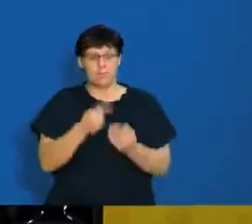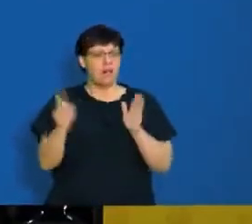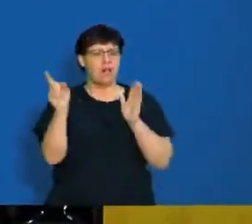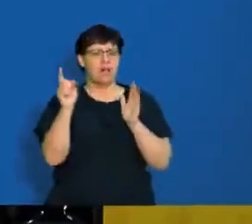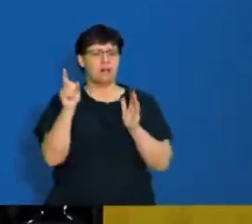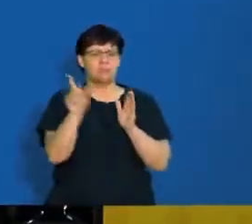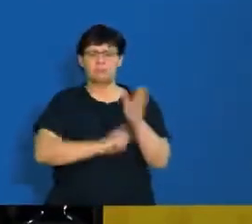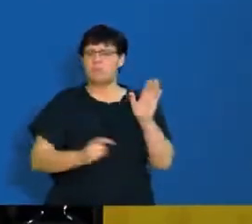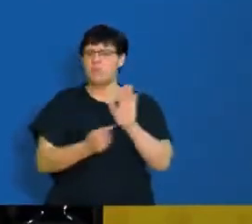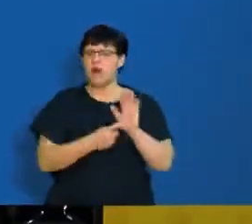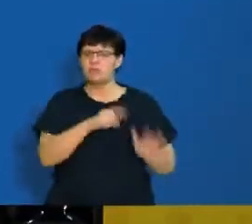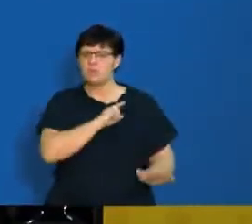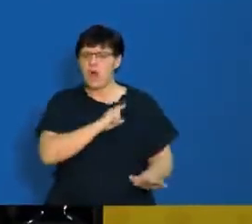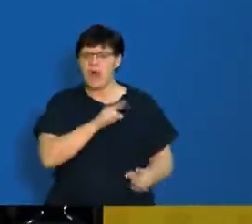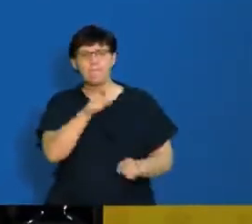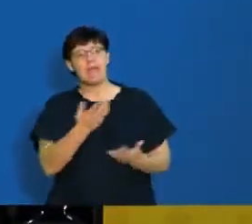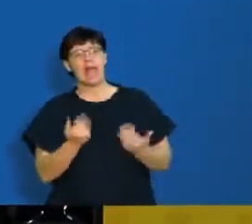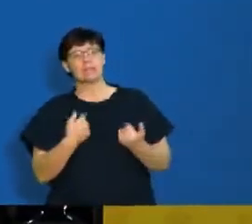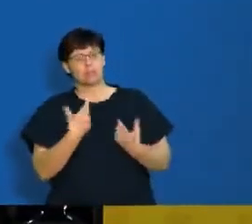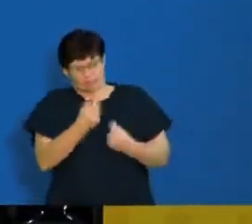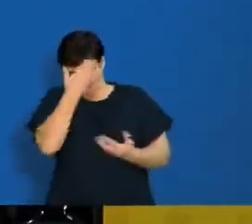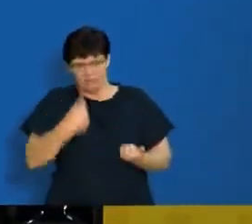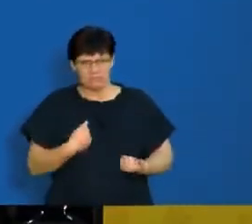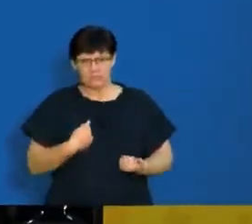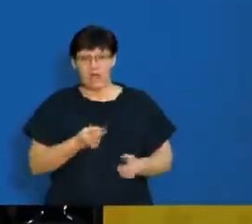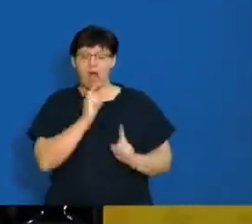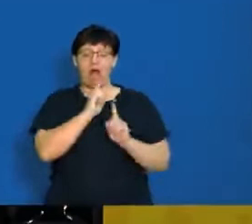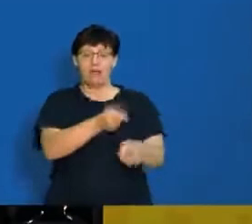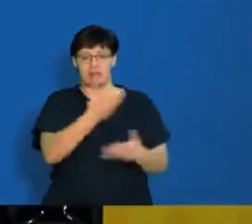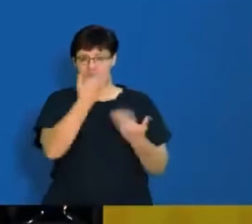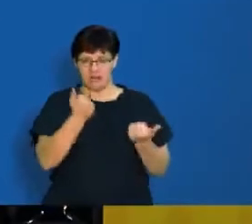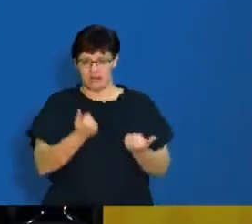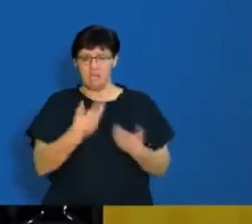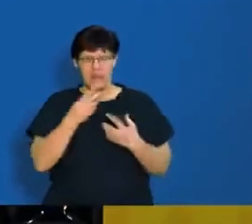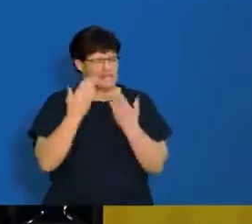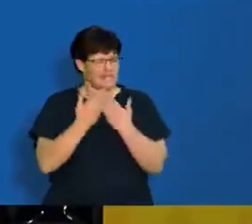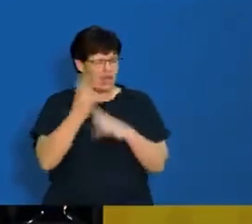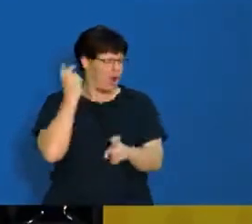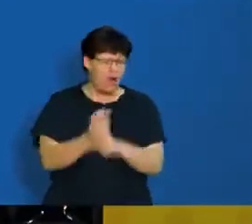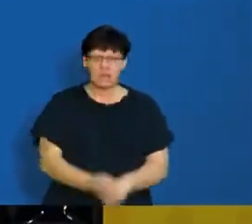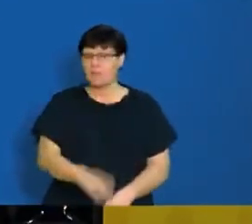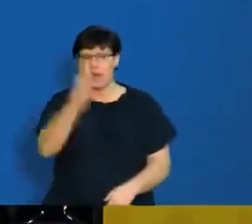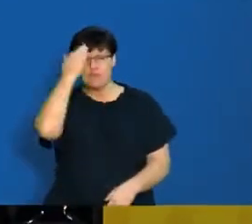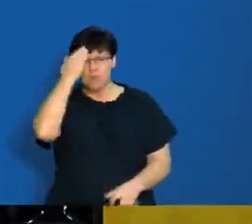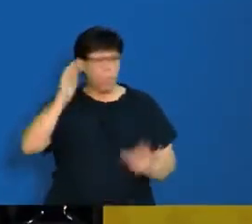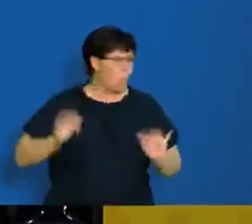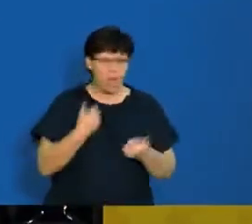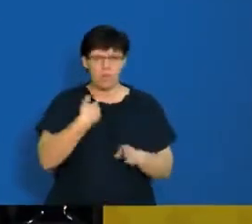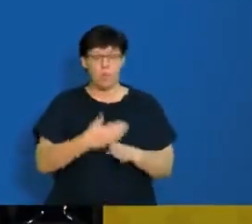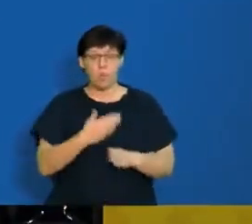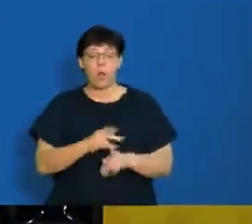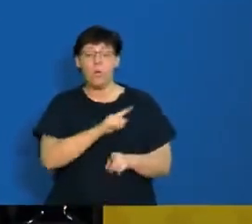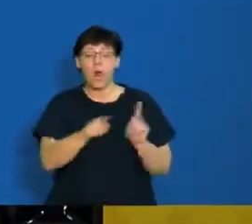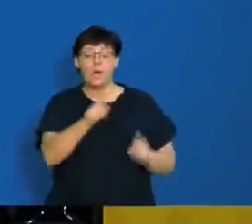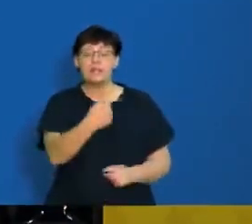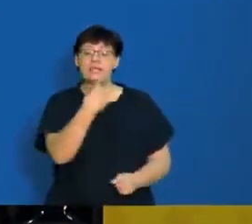marks because they don't understand what they're expected to do. You will find that you've studied very hard, you know your work very well, but if you